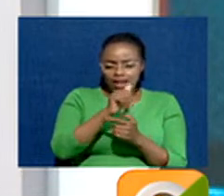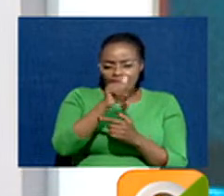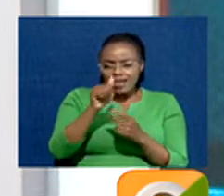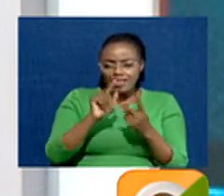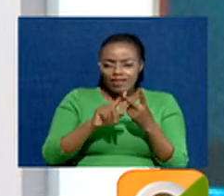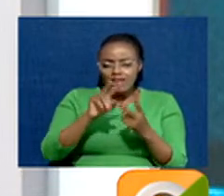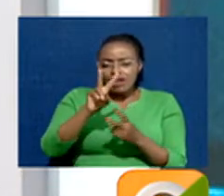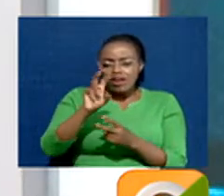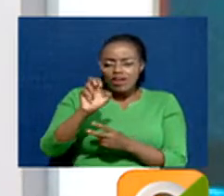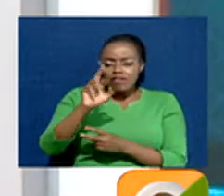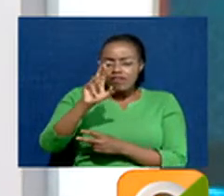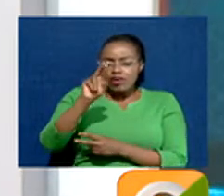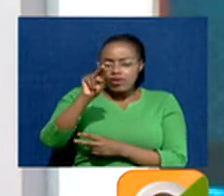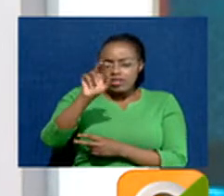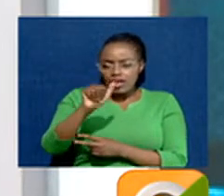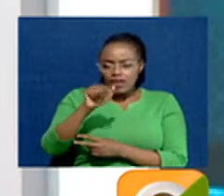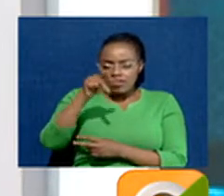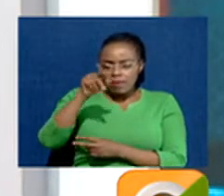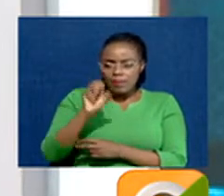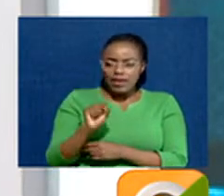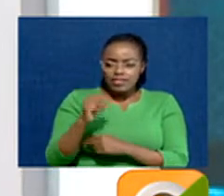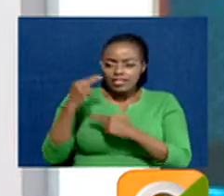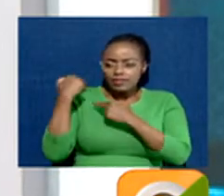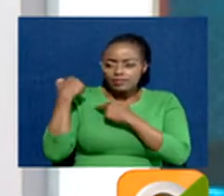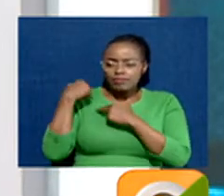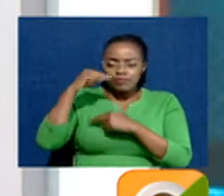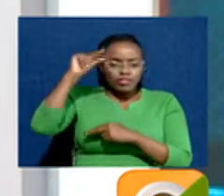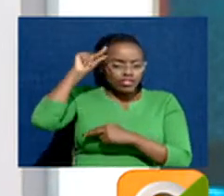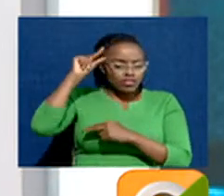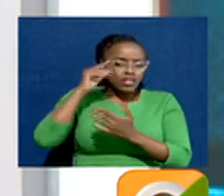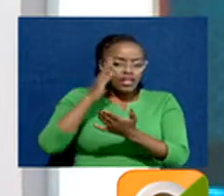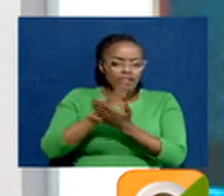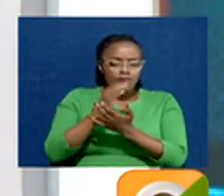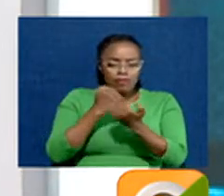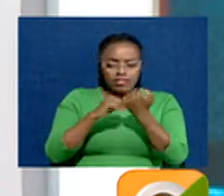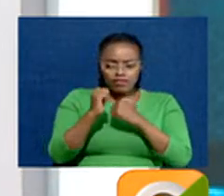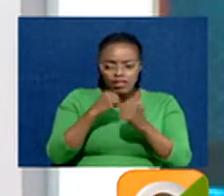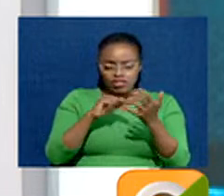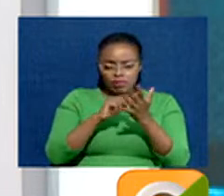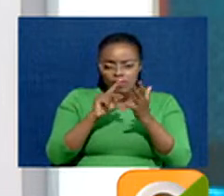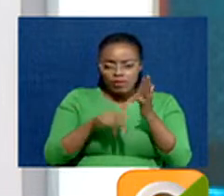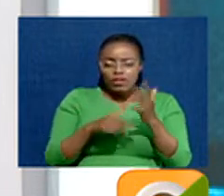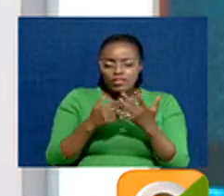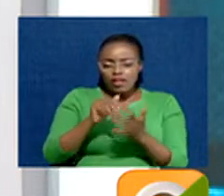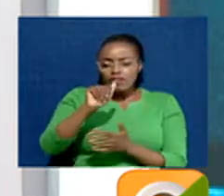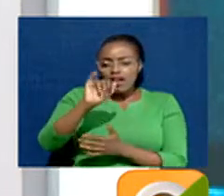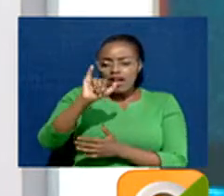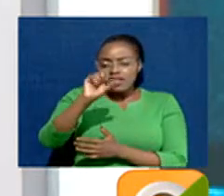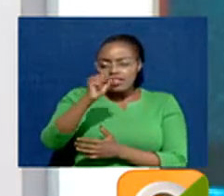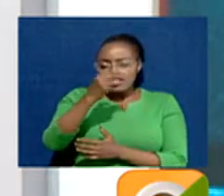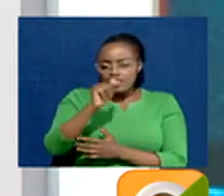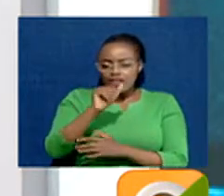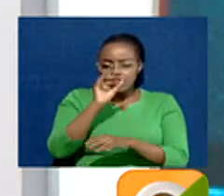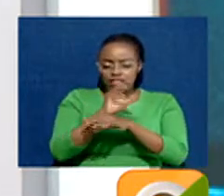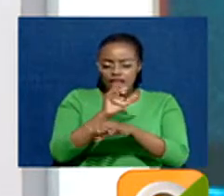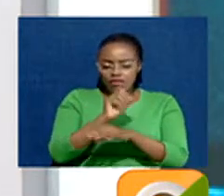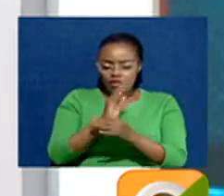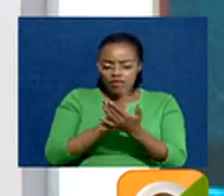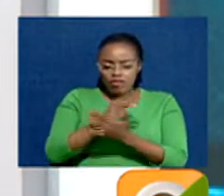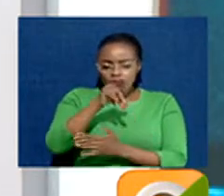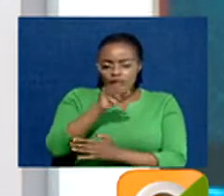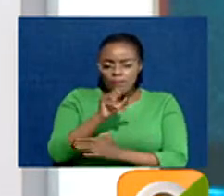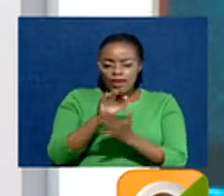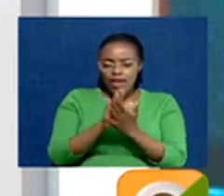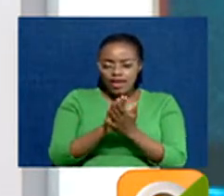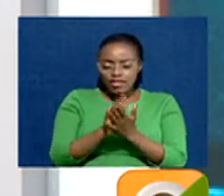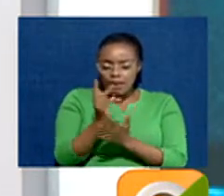have Veronica Nduva, the PS, in charge of gender and affirmative action. So already Aisha Jumwa is advised by the PS and the many